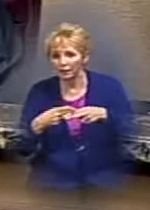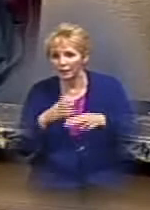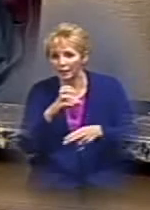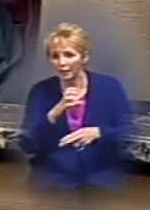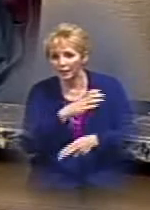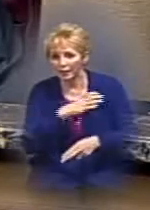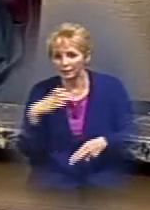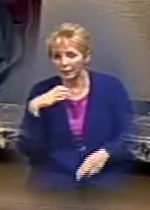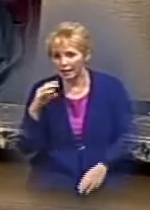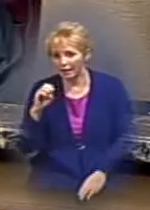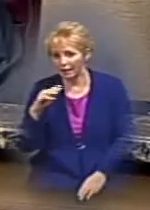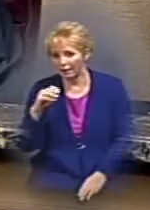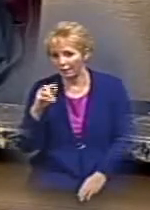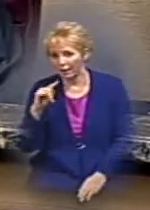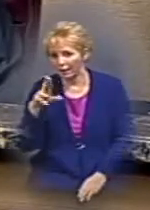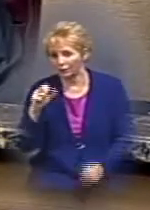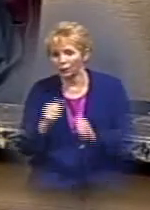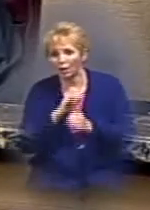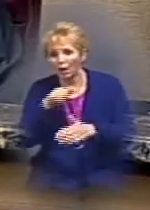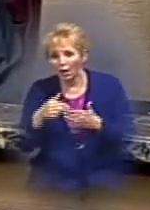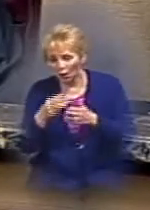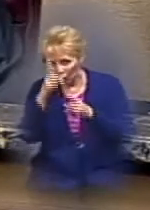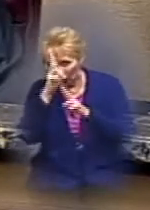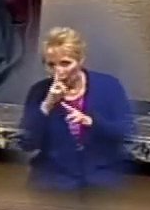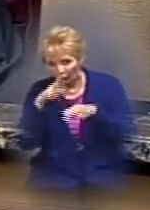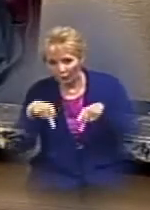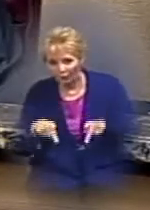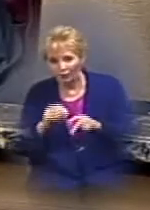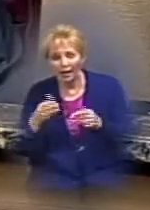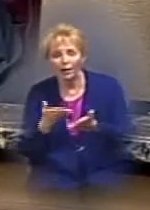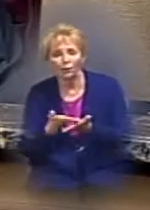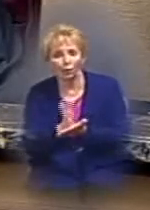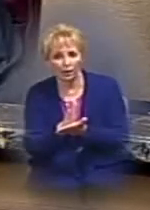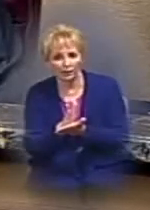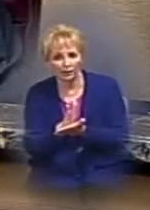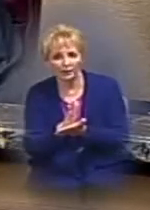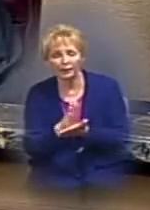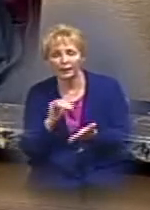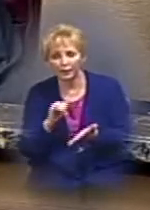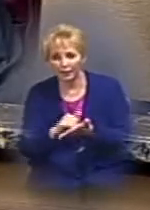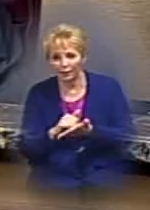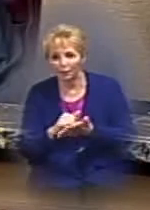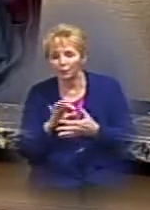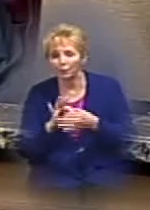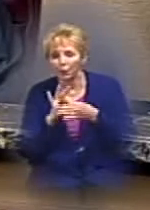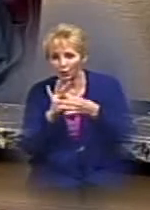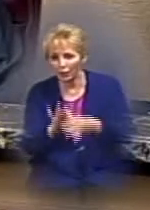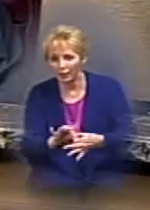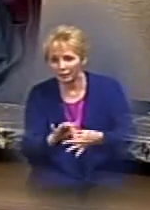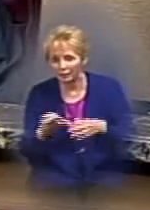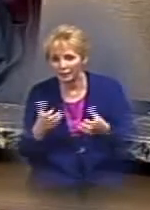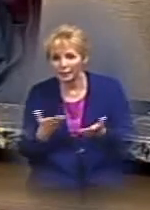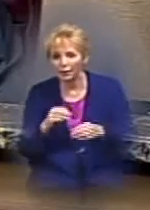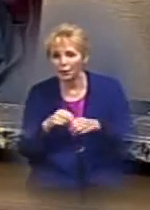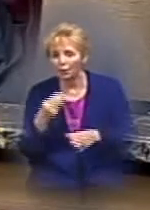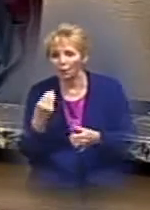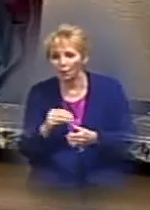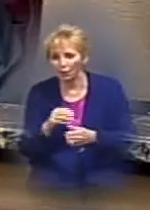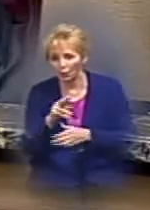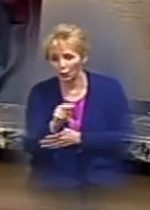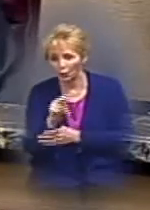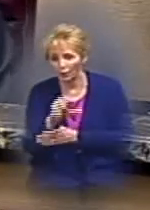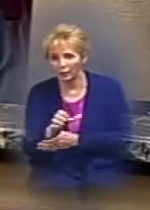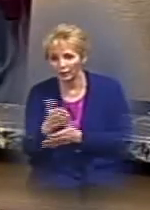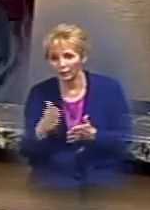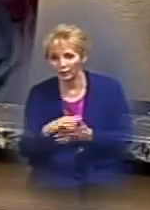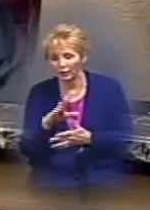Councilman Emeritus, together with all the honorary privileges and rights thereunto pertaining, done in the City of Morganton, North Carolina,